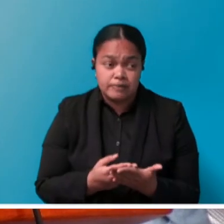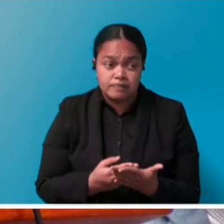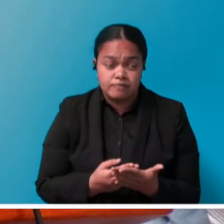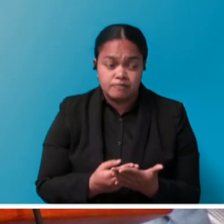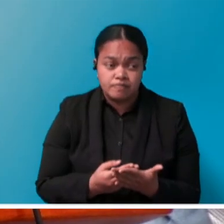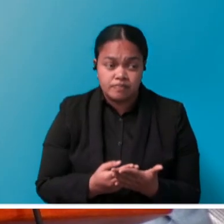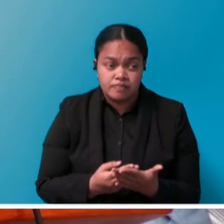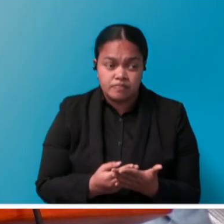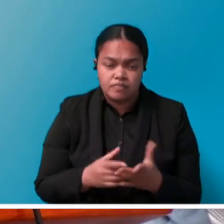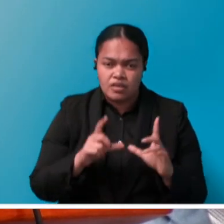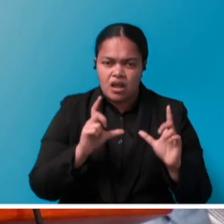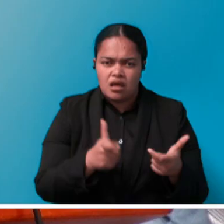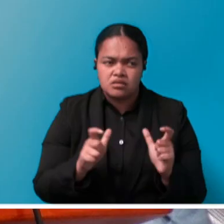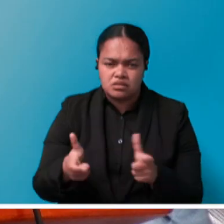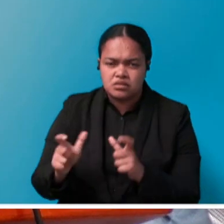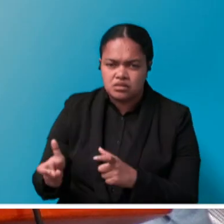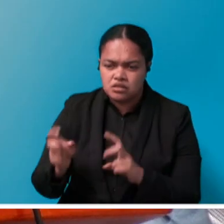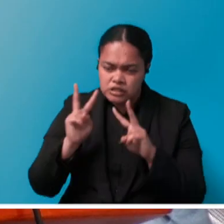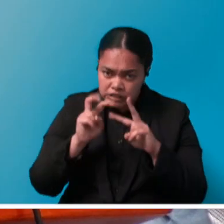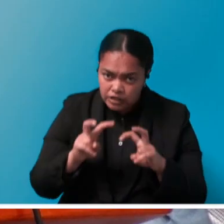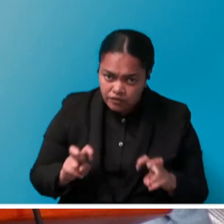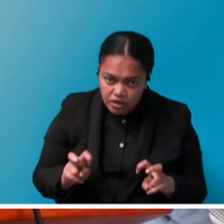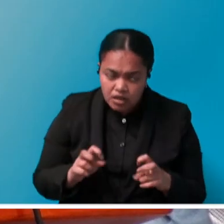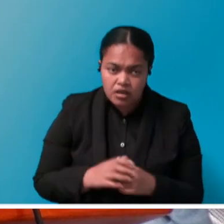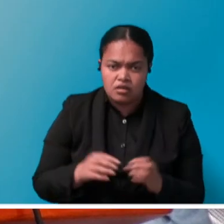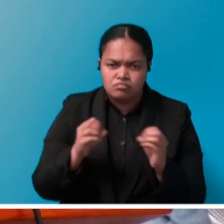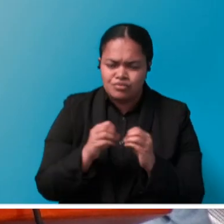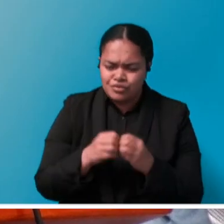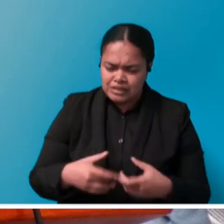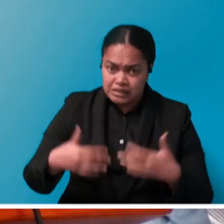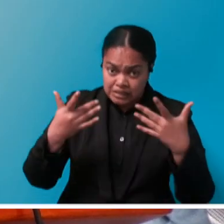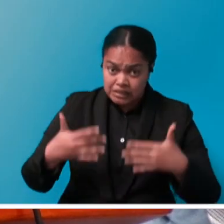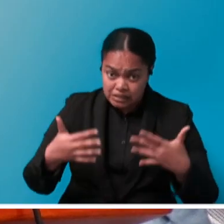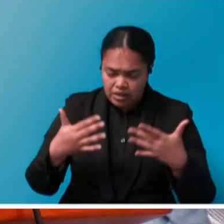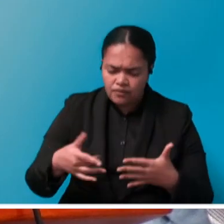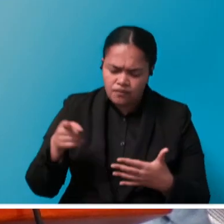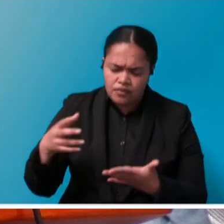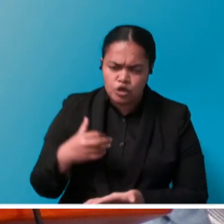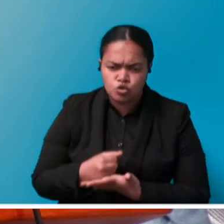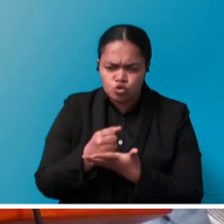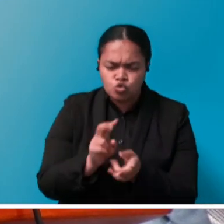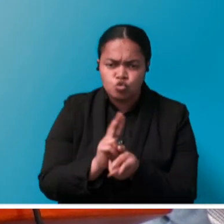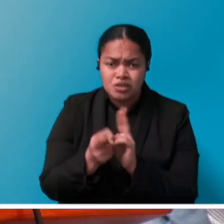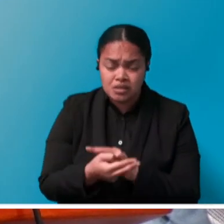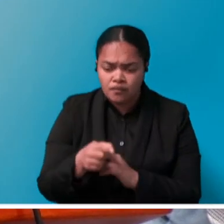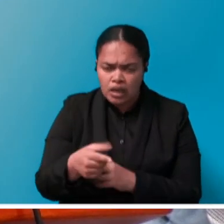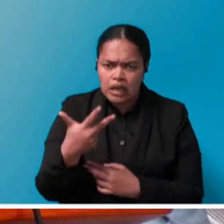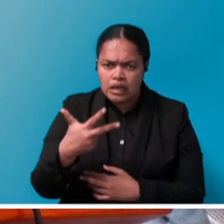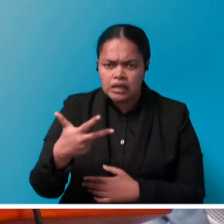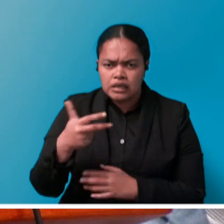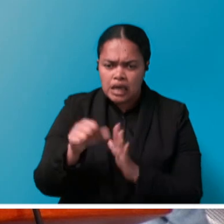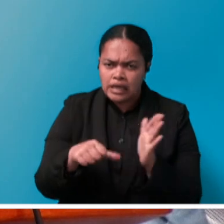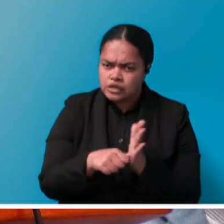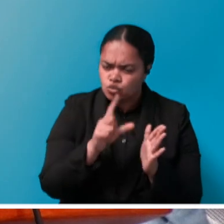Indicators Cluster Survey conducted by Fiji Bureau of Statistics with the support from UNICEF shows that 80% of our children aged between